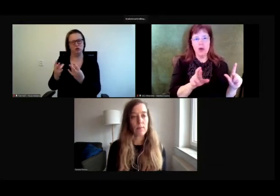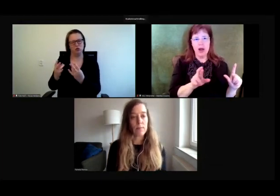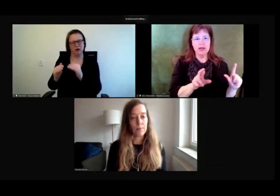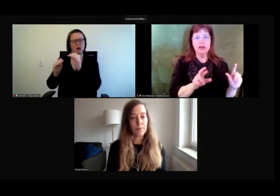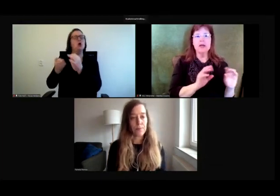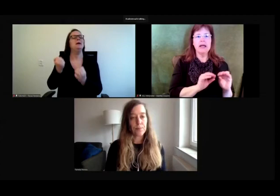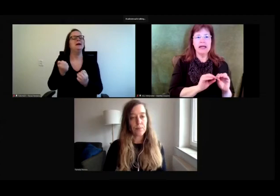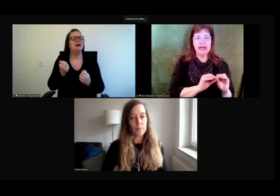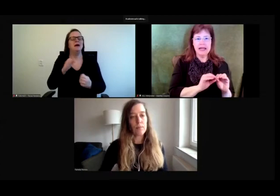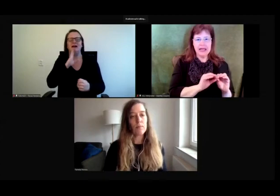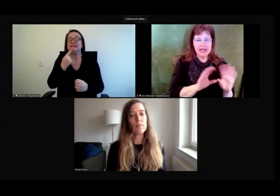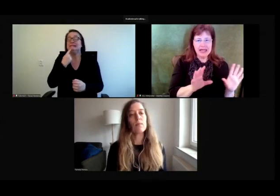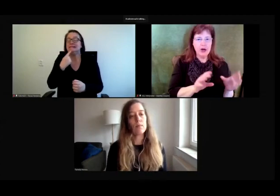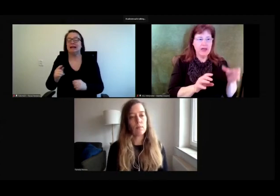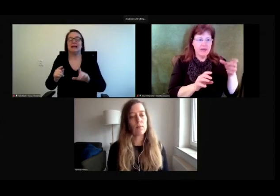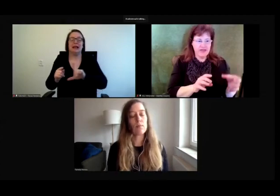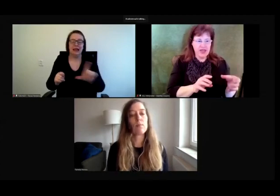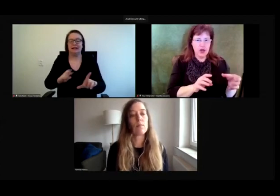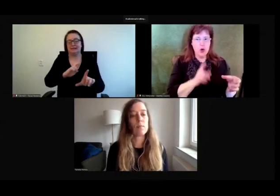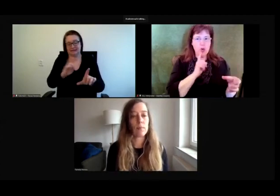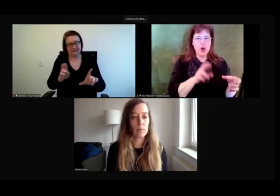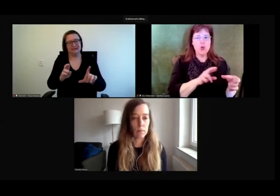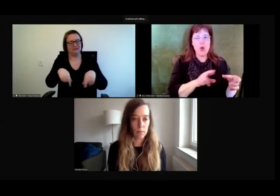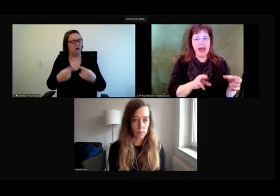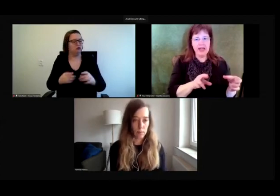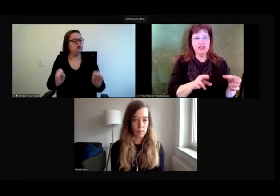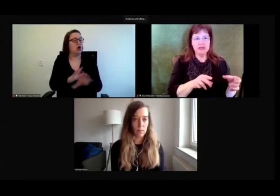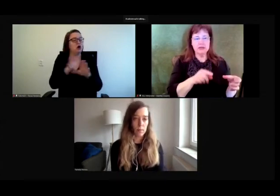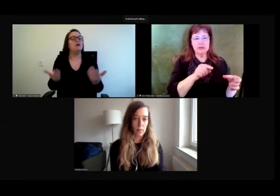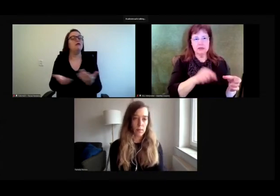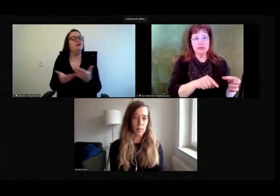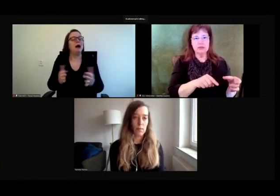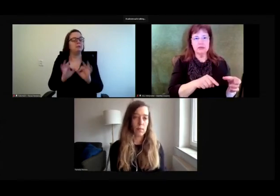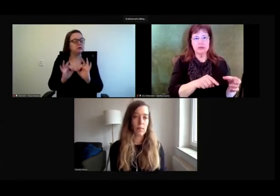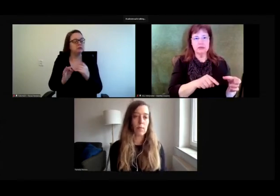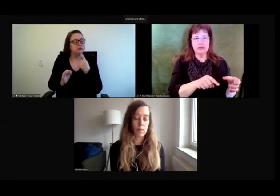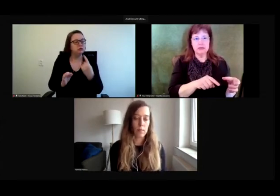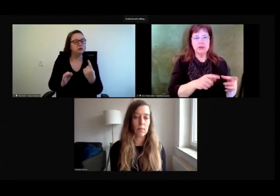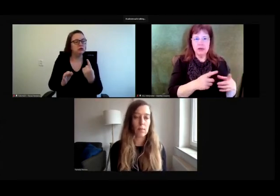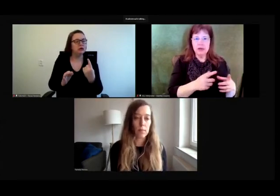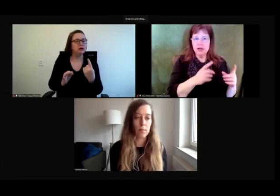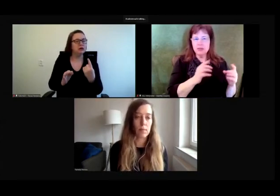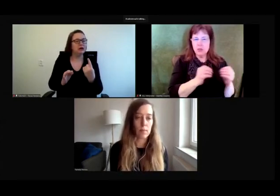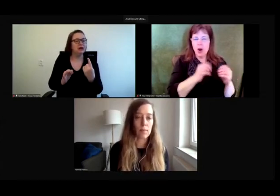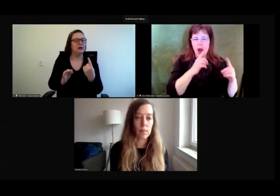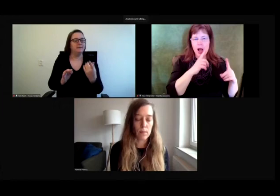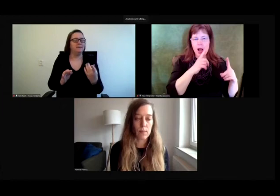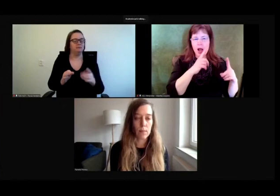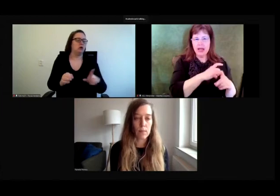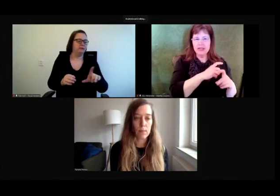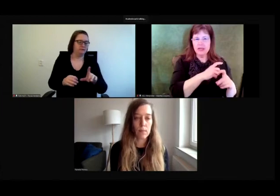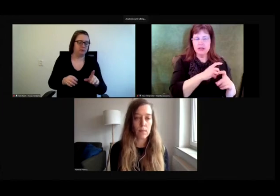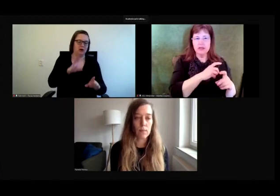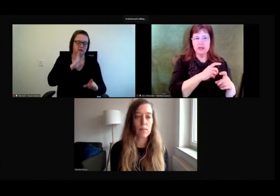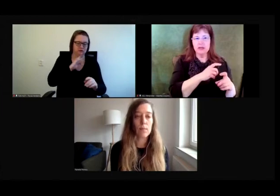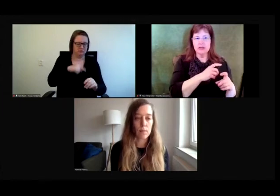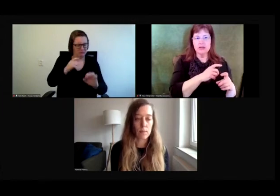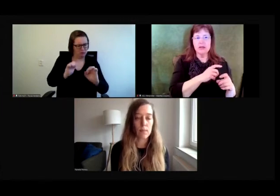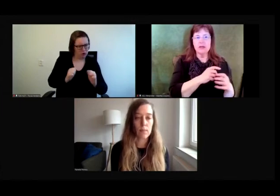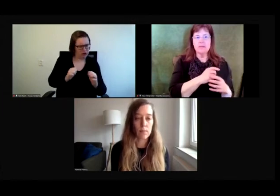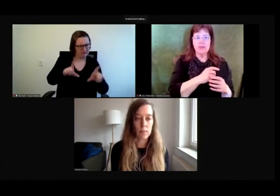where the figure is, and next to not so much if it was a more complex display. So where left and right was